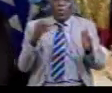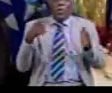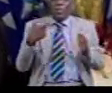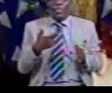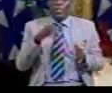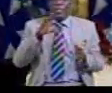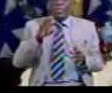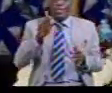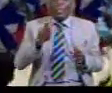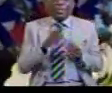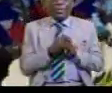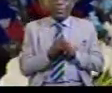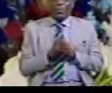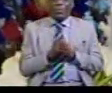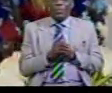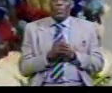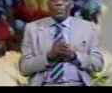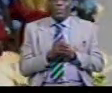l'organisateur de CMK.